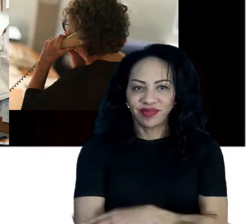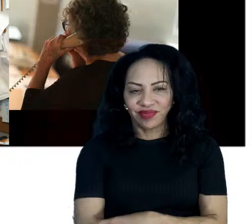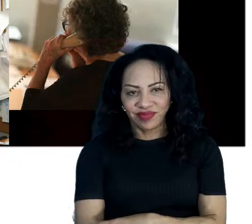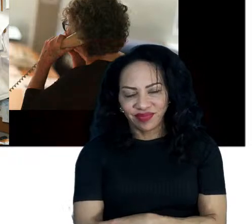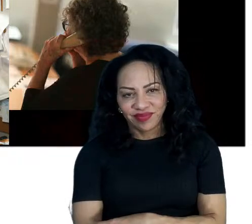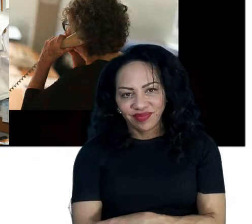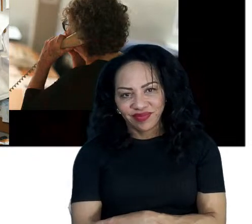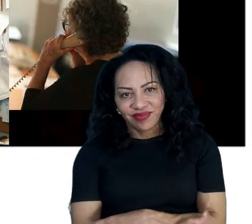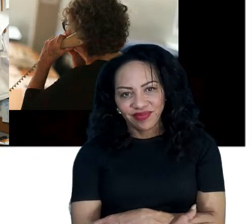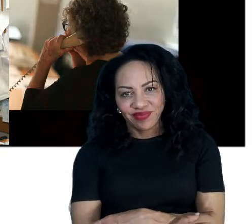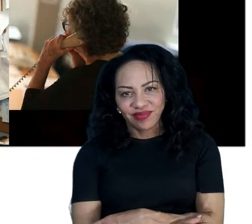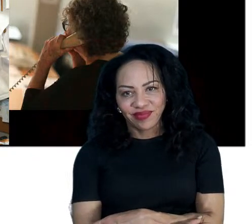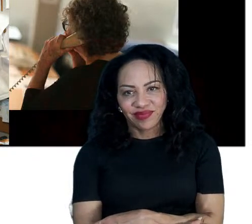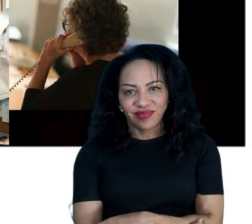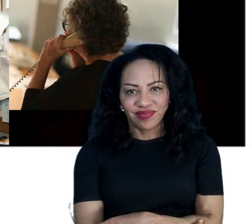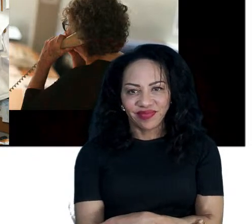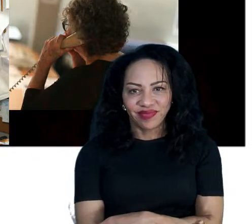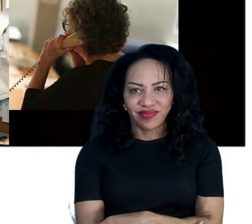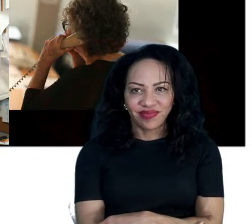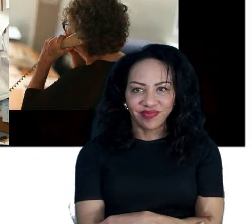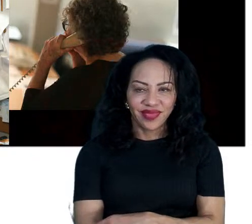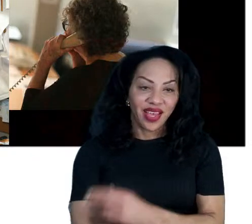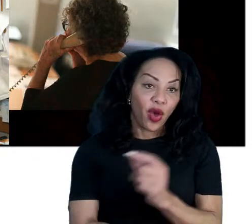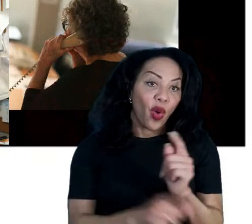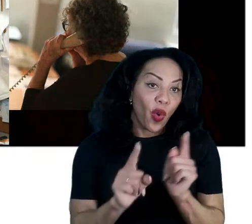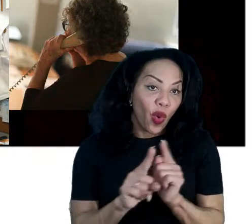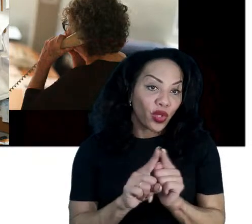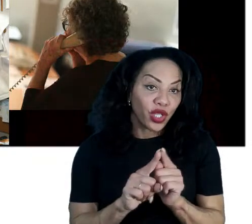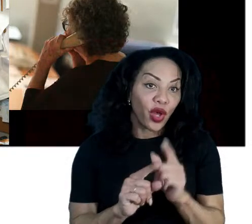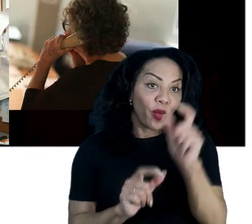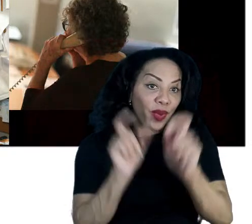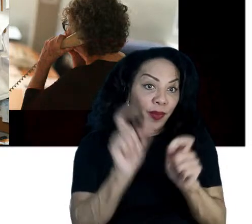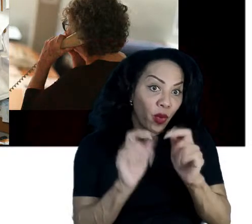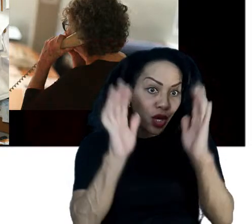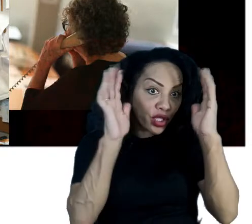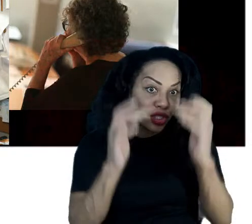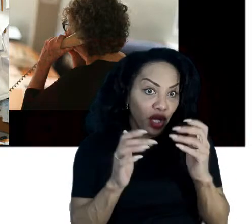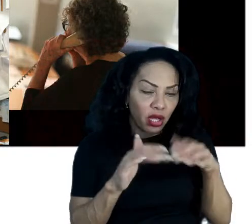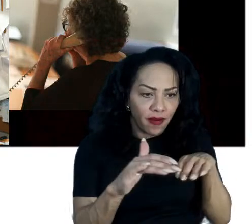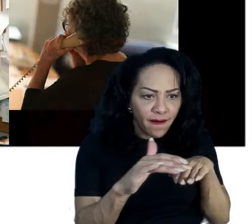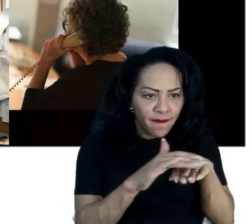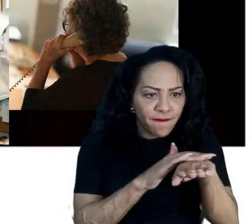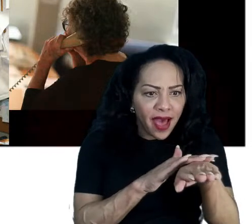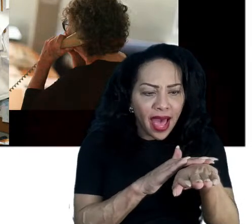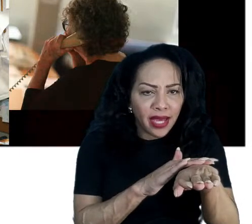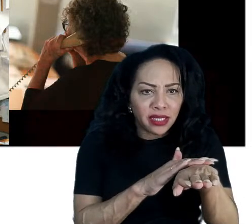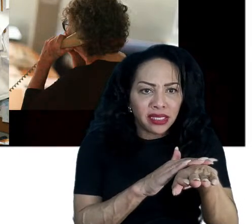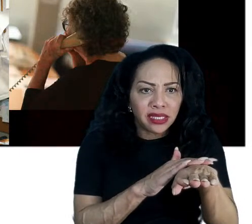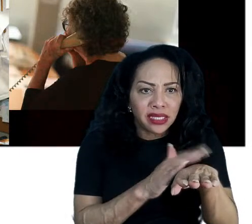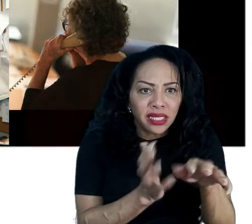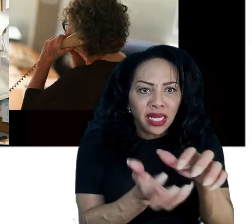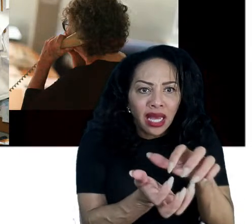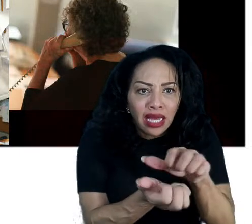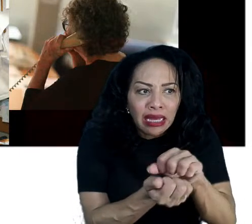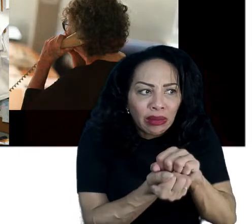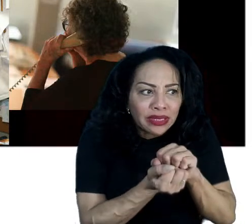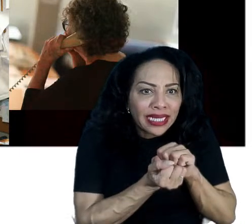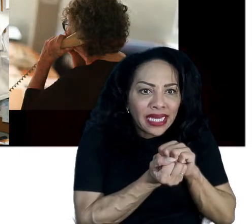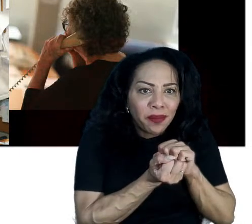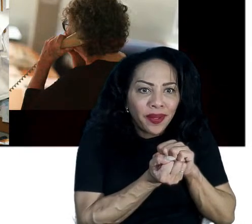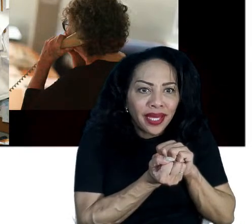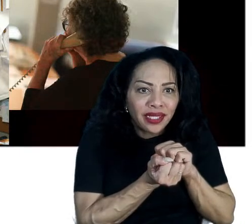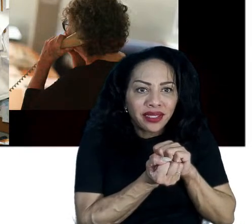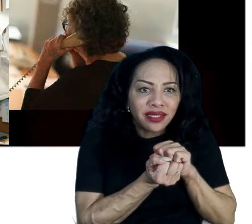having faxed something of importance and value. And but we reassured them that actually the ordinary